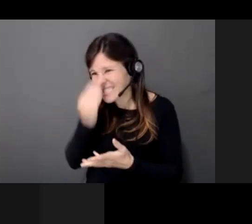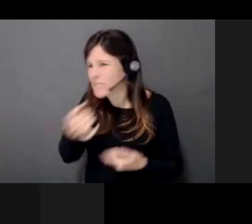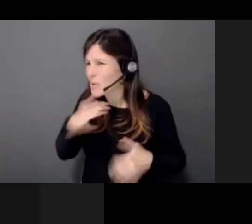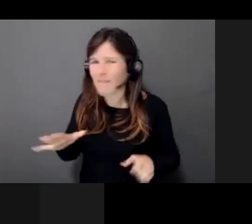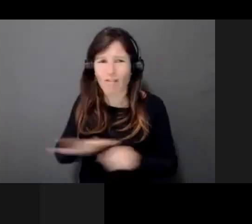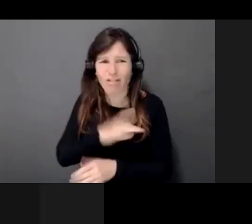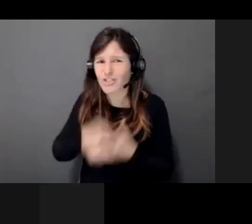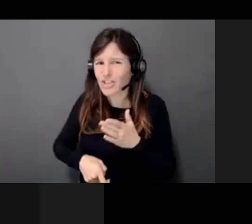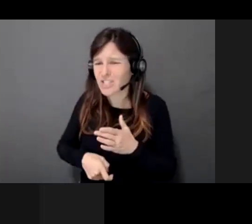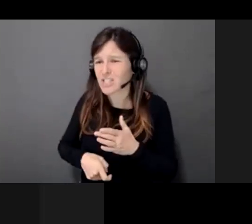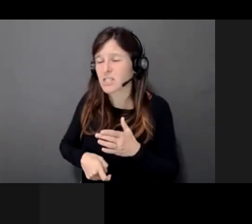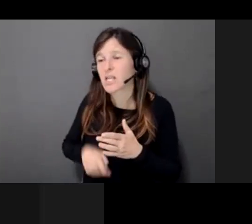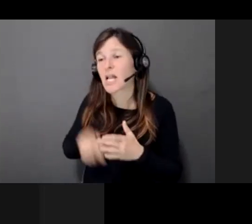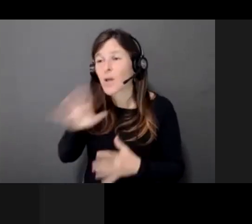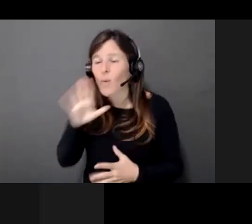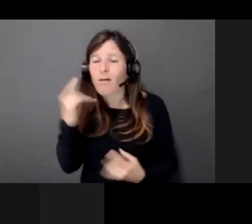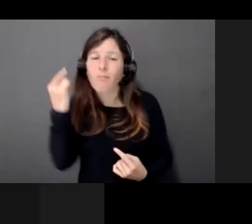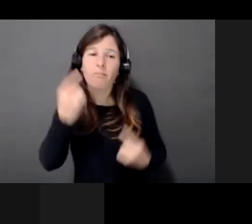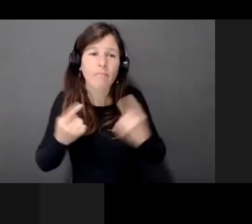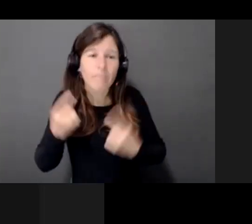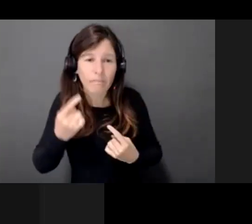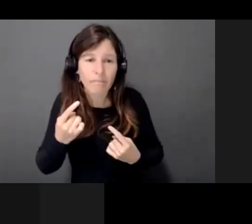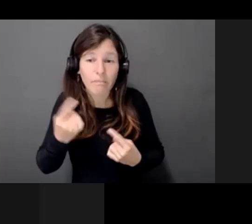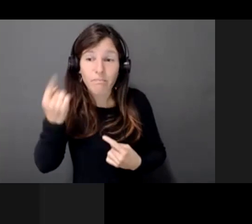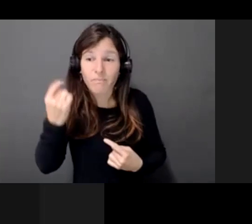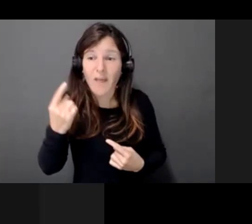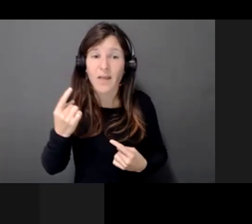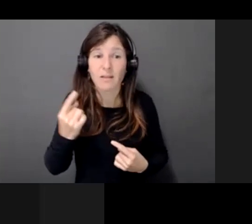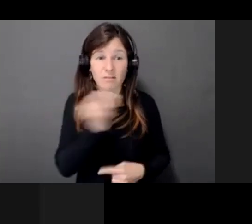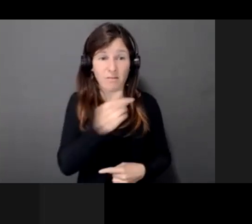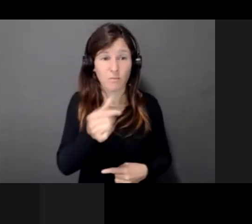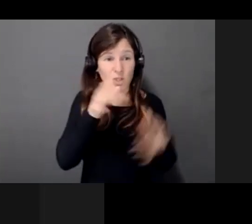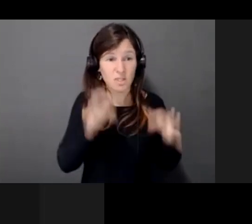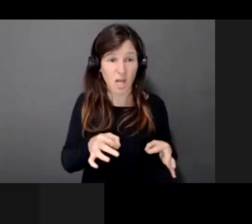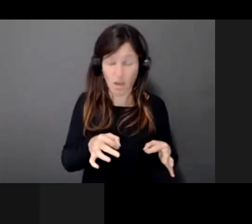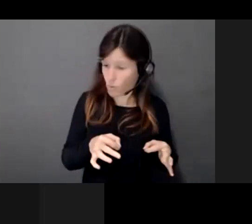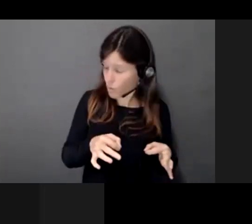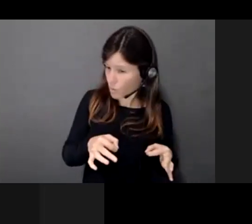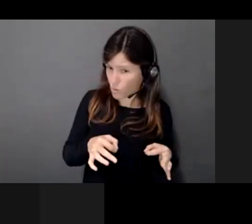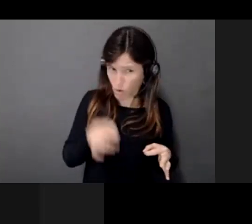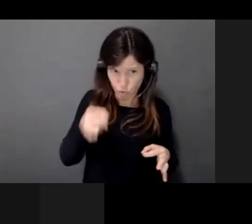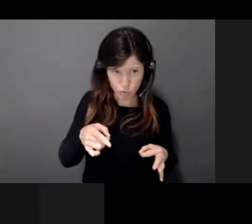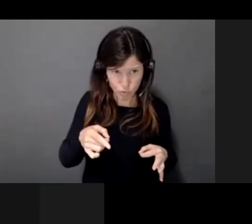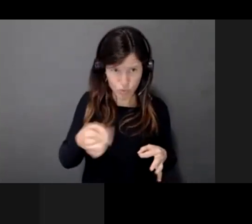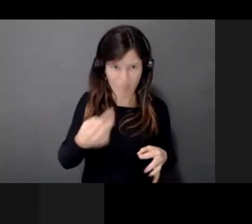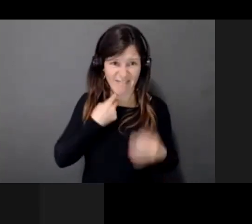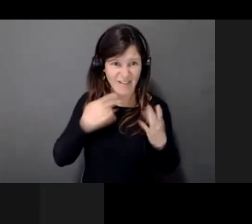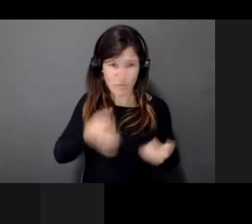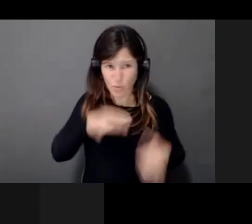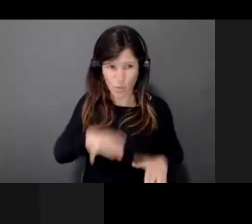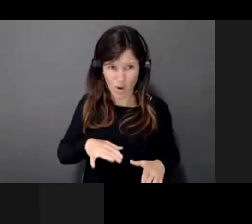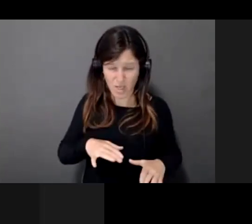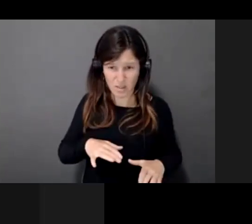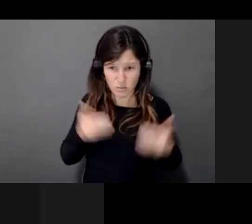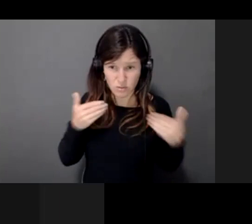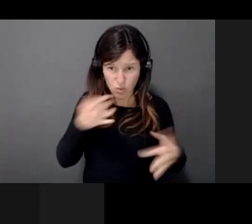consideration. It doesn't mean, though, the Crown is just going to say, oh, well, you don't want to prosecute. Well, then we'll stop. But it does mean that the Crown will